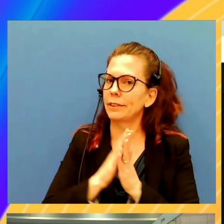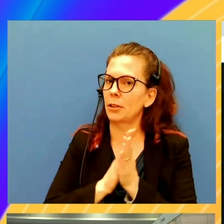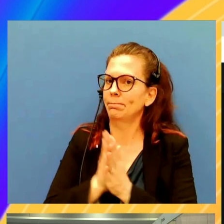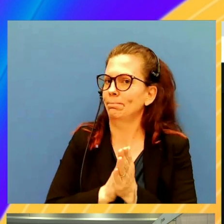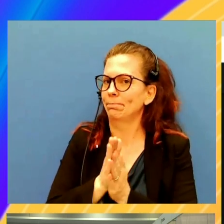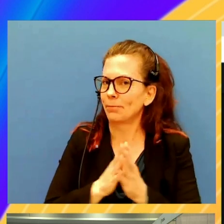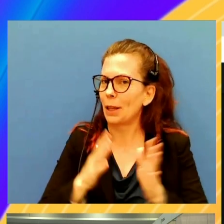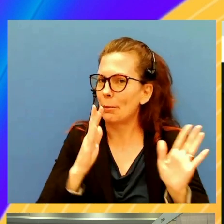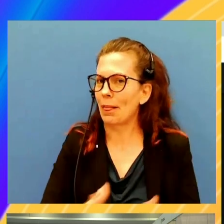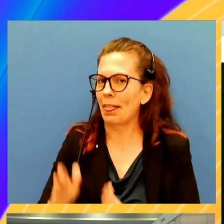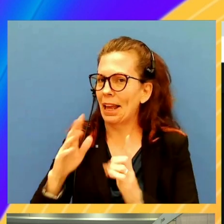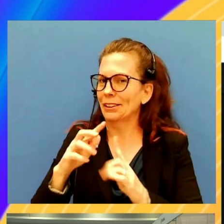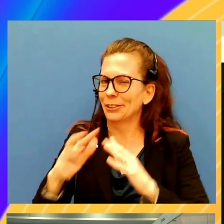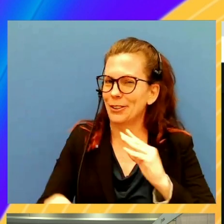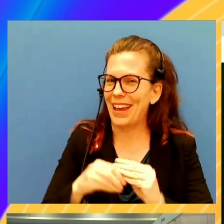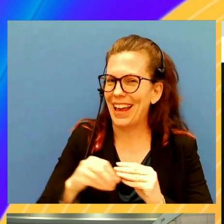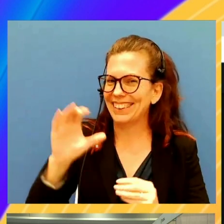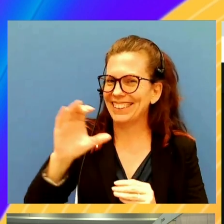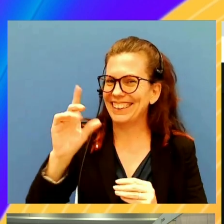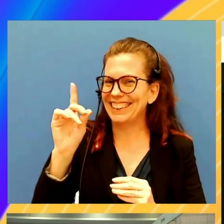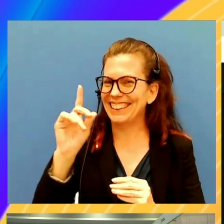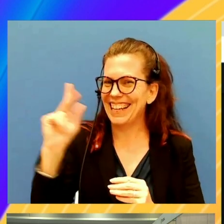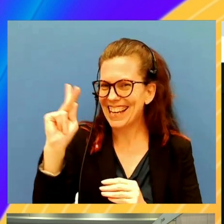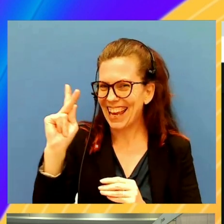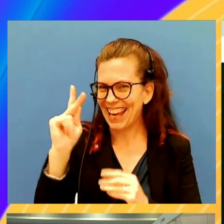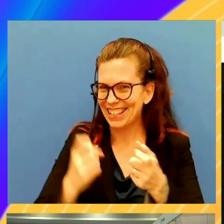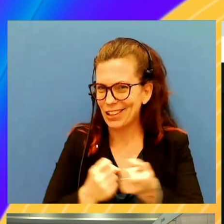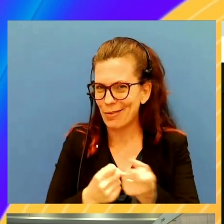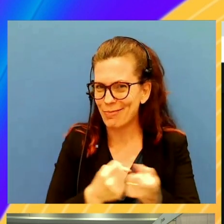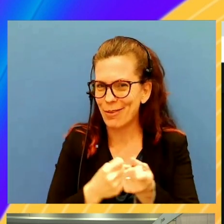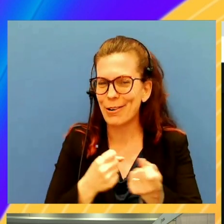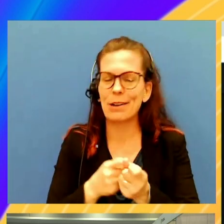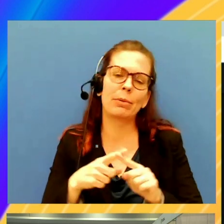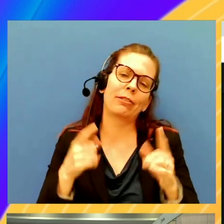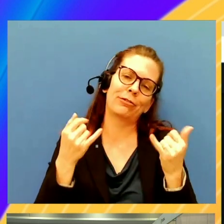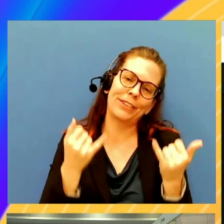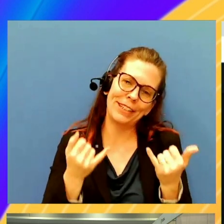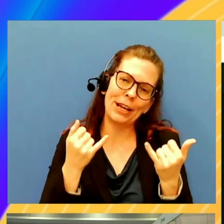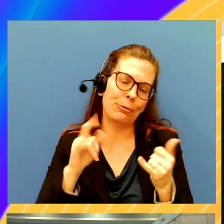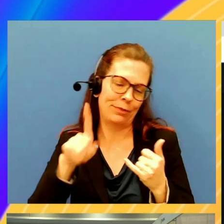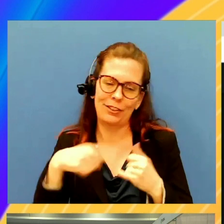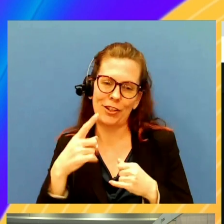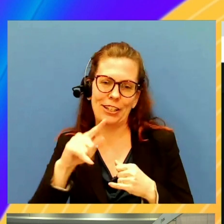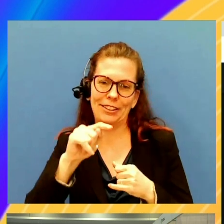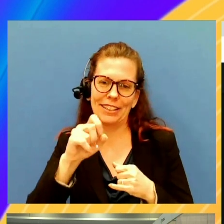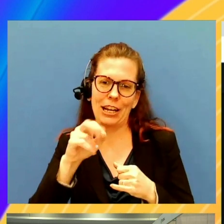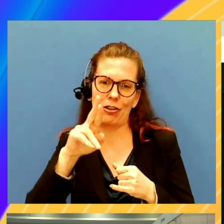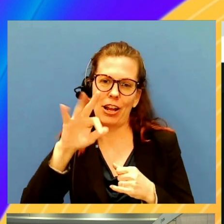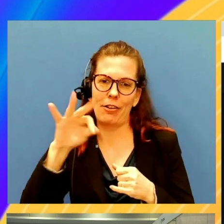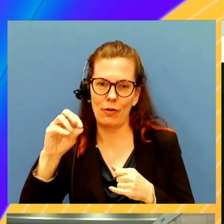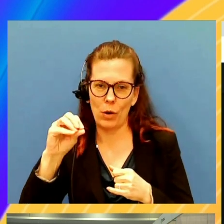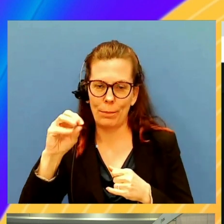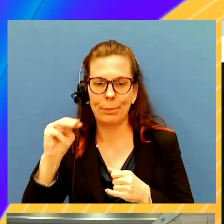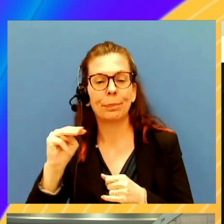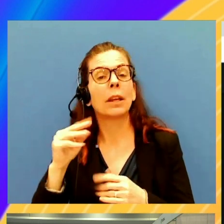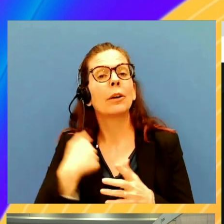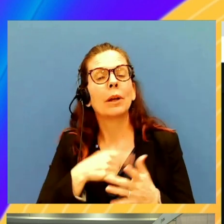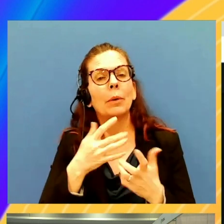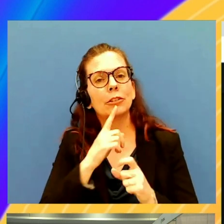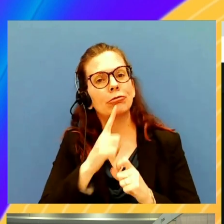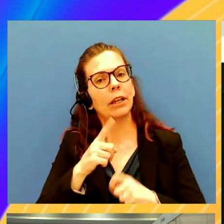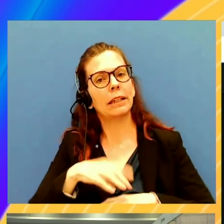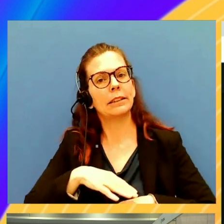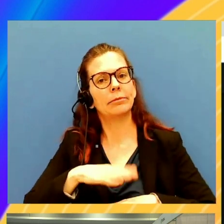add some CDK support, but as of now it is just Terraform. We wanted to really meet